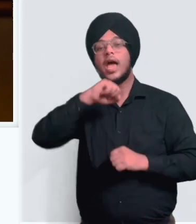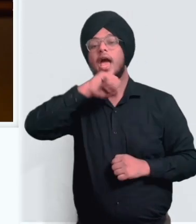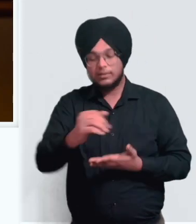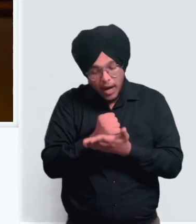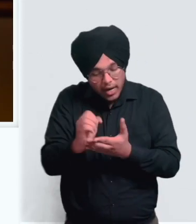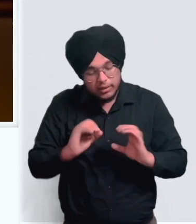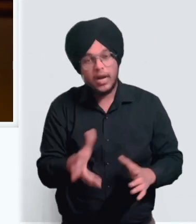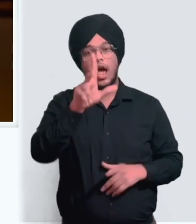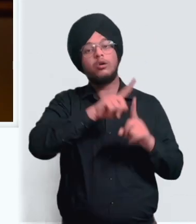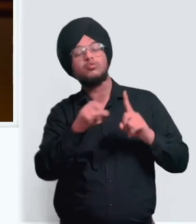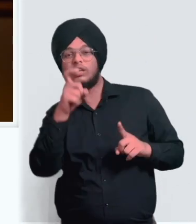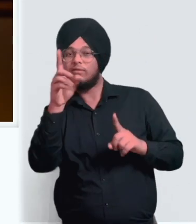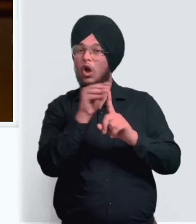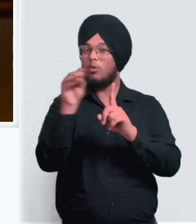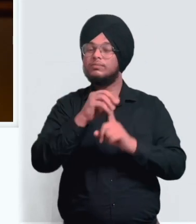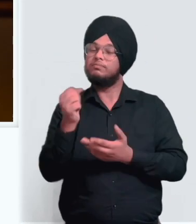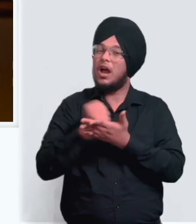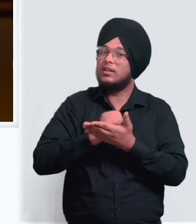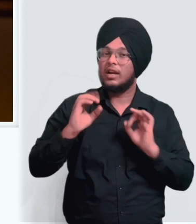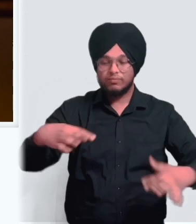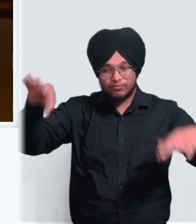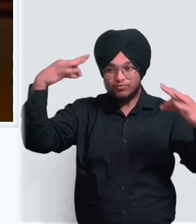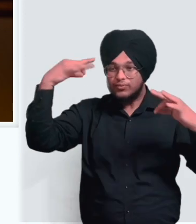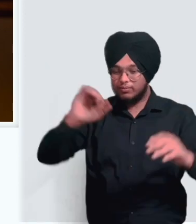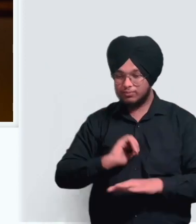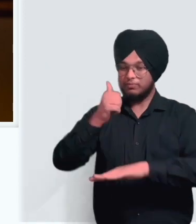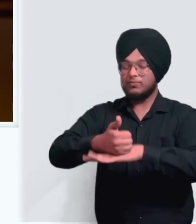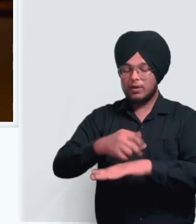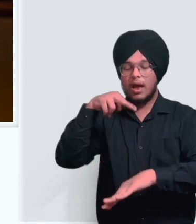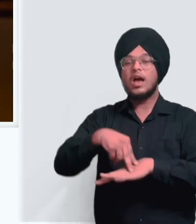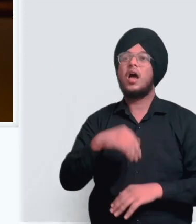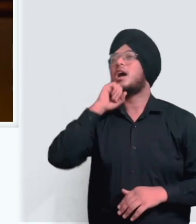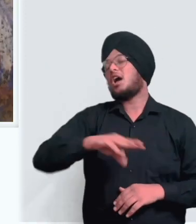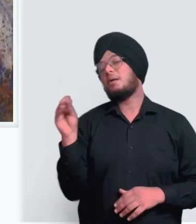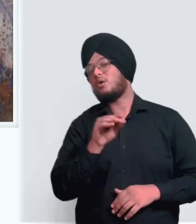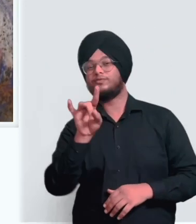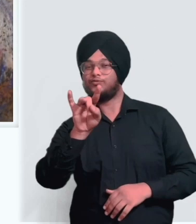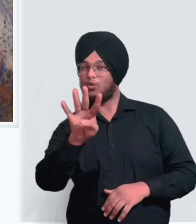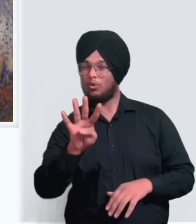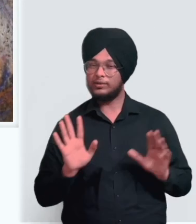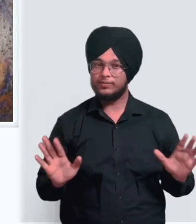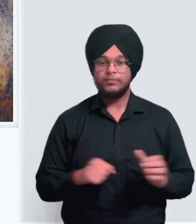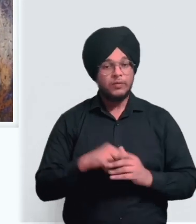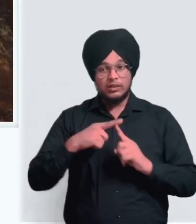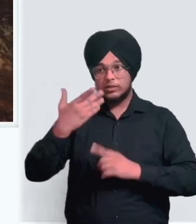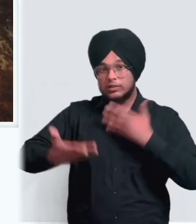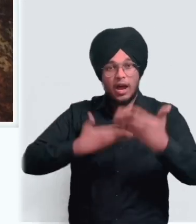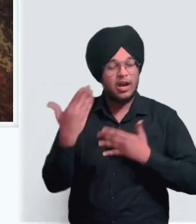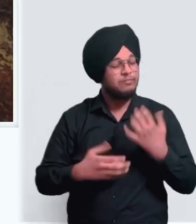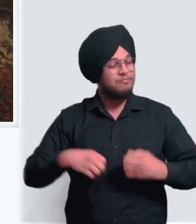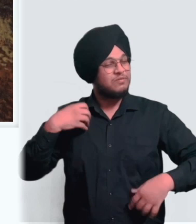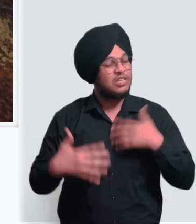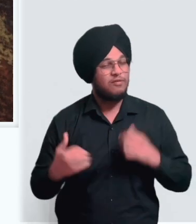began at age 7 or 8, and performance on stage was usually permitted around age 14. Training was rigorous and exhausting,